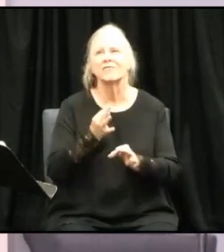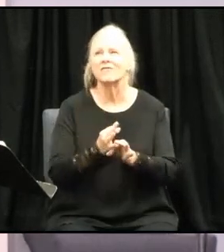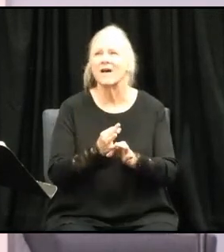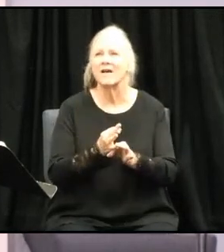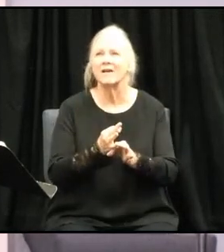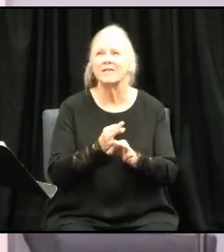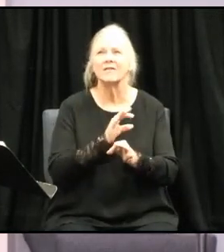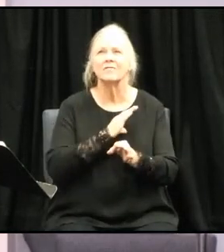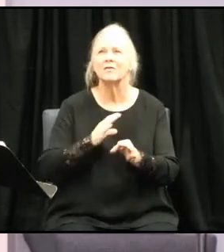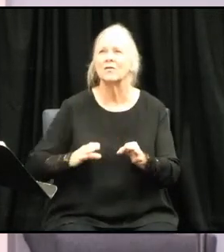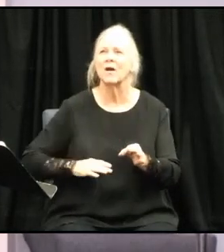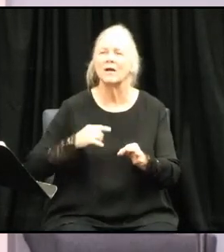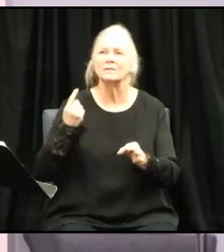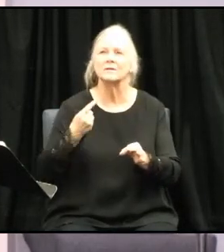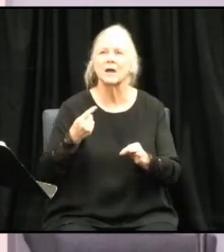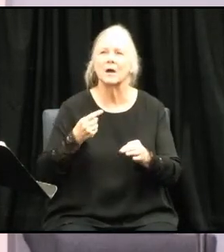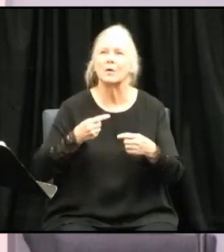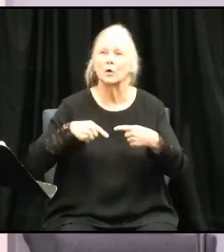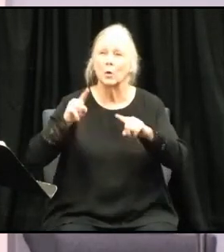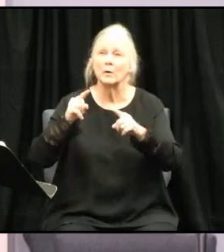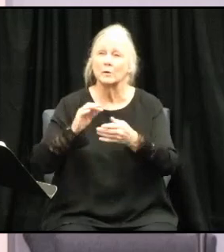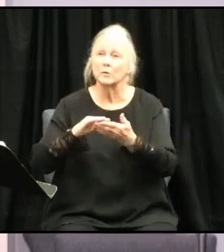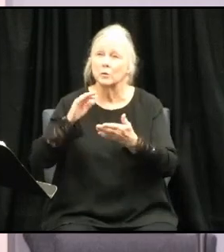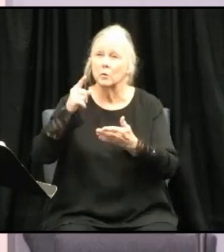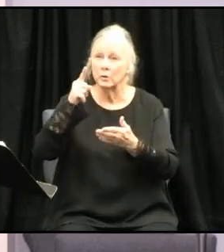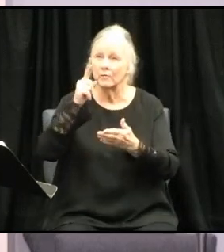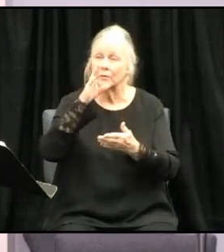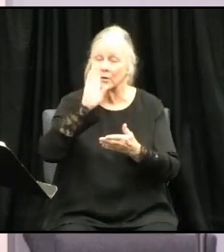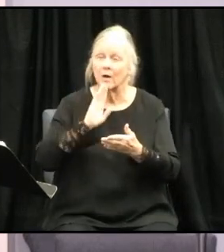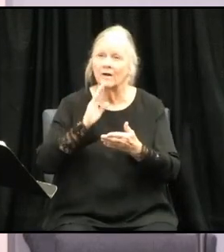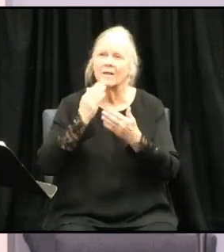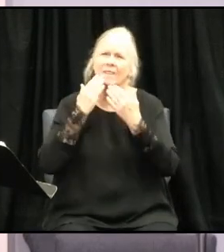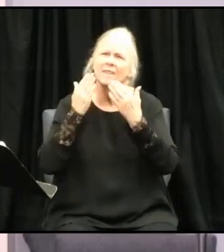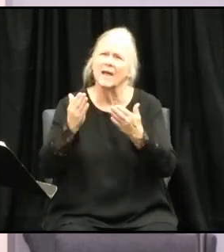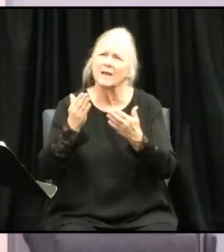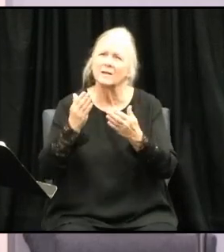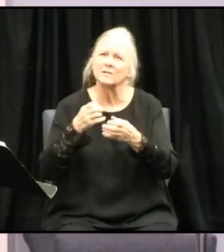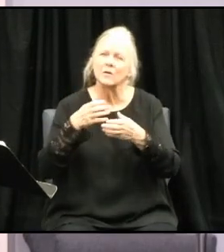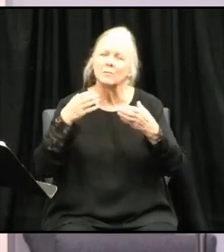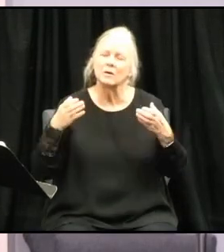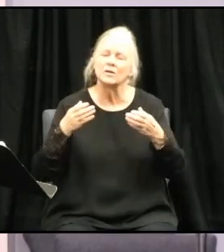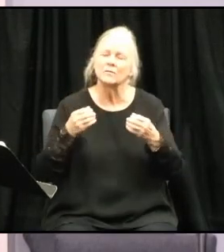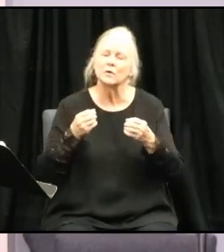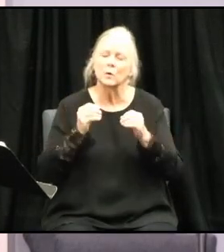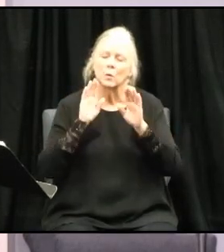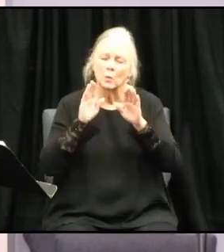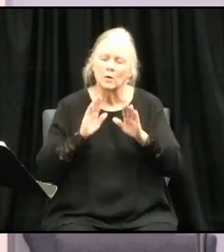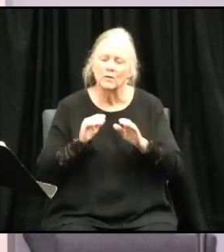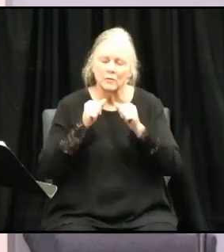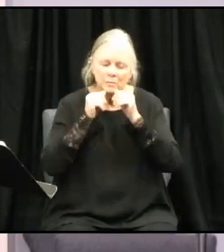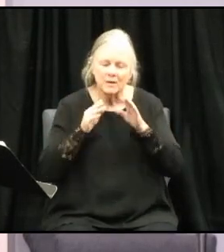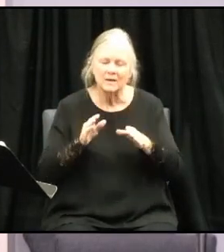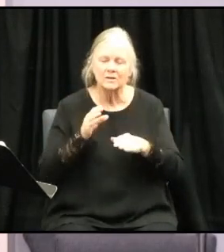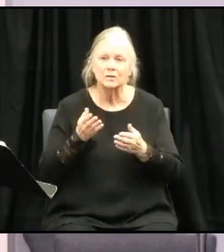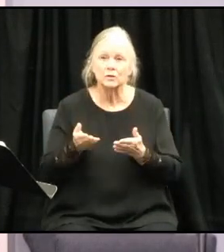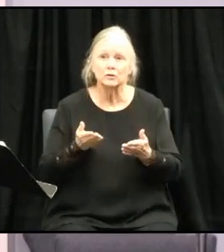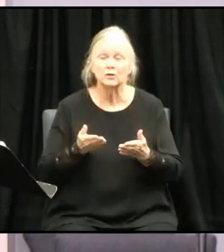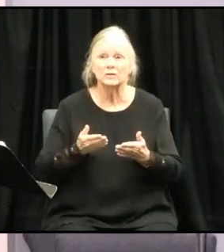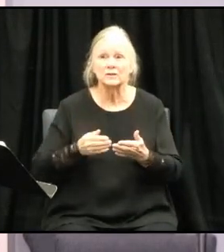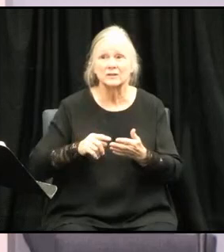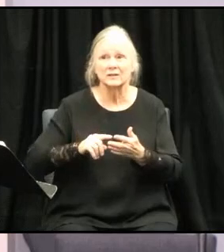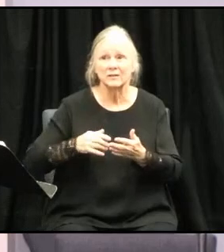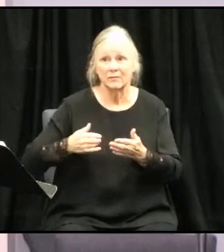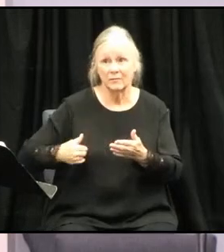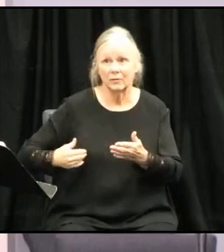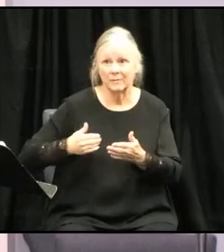to glory with God. And we thank you for such a wonderful, blessed service already today. We